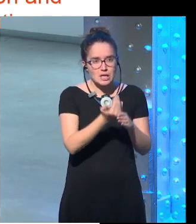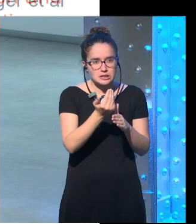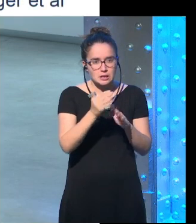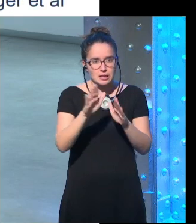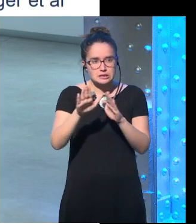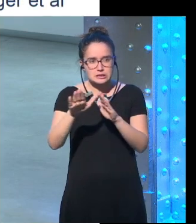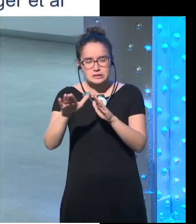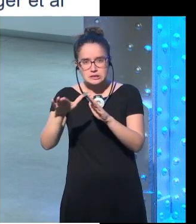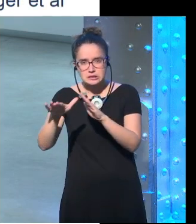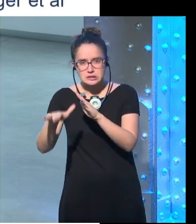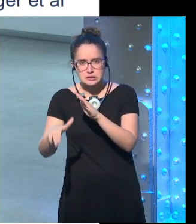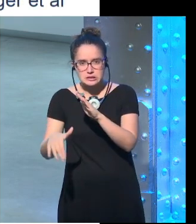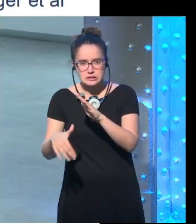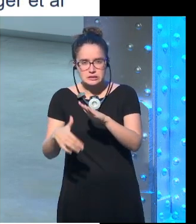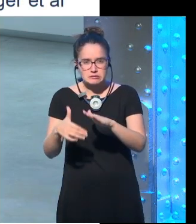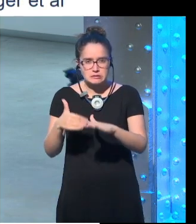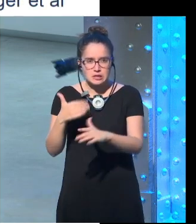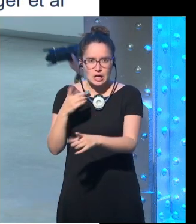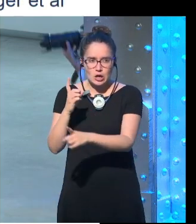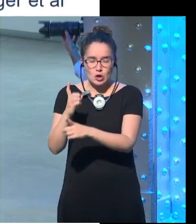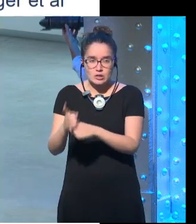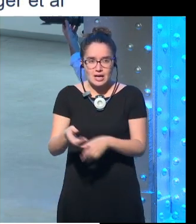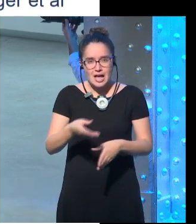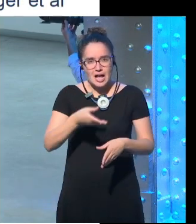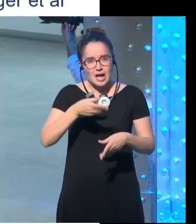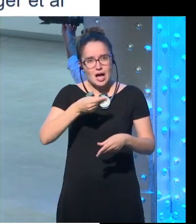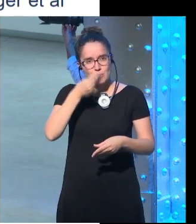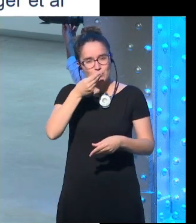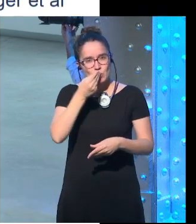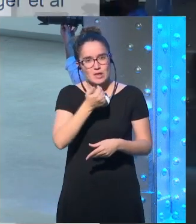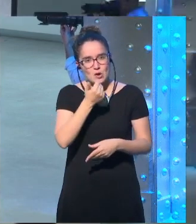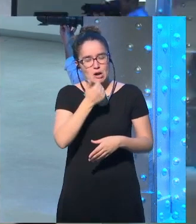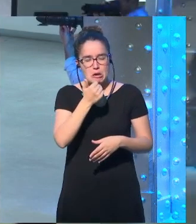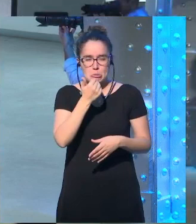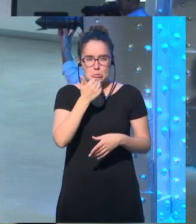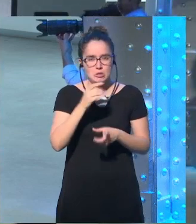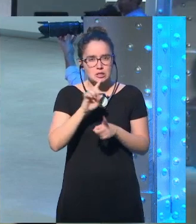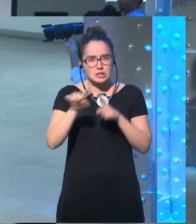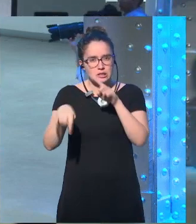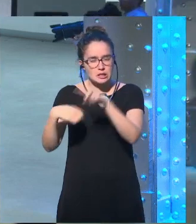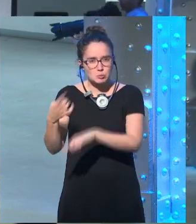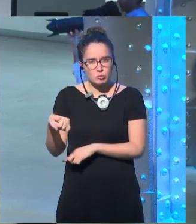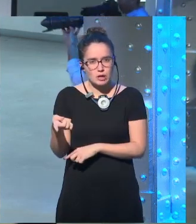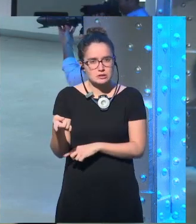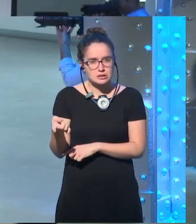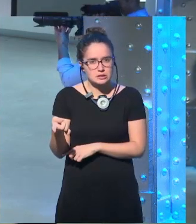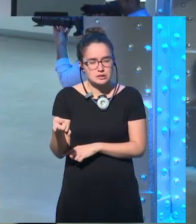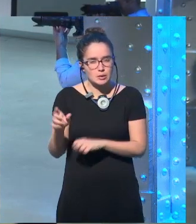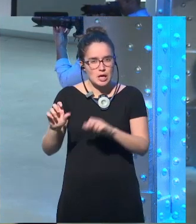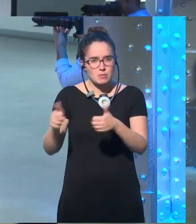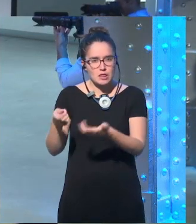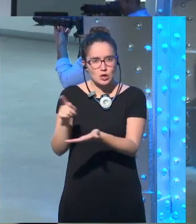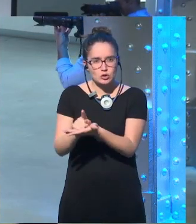snack, and then all of a sudden we start to make a higher share of favorable decisions